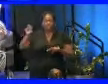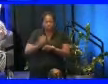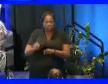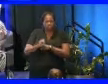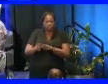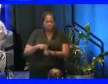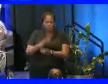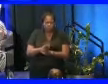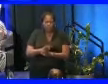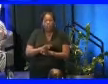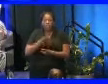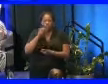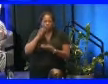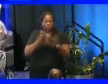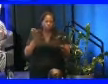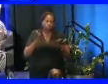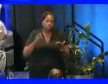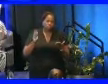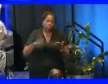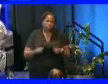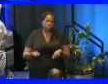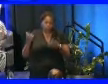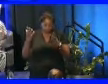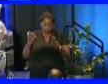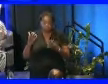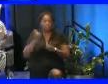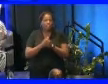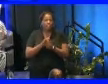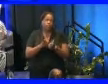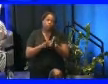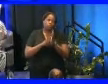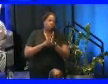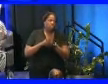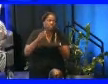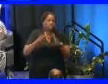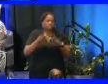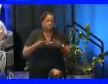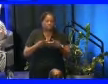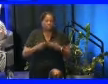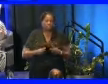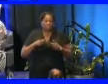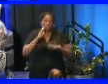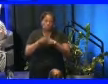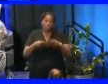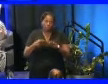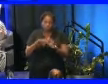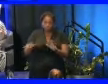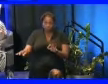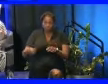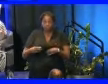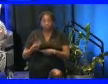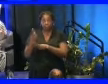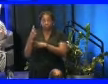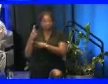of work. And homelessness, like you said, we should get rid of it. Everybody needs a place to stay. I'm gonna end with this. A year